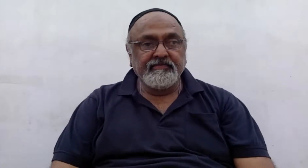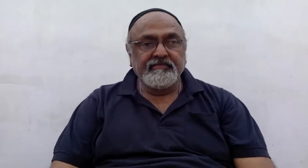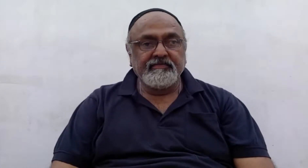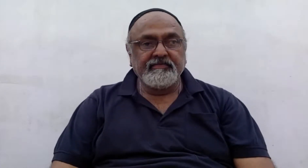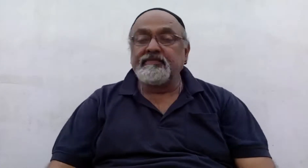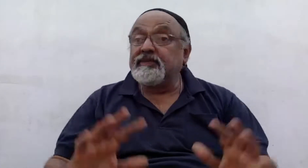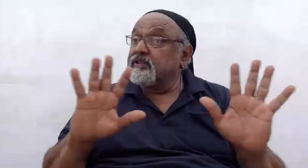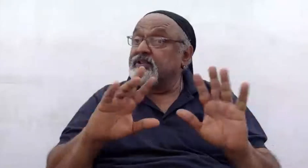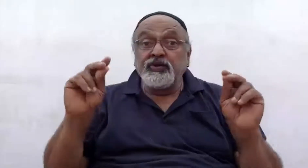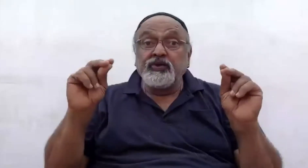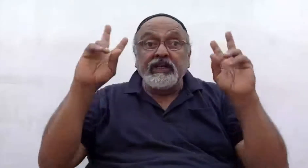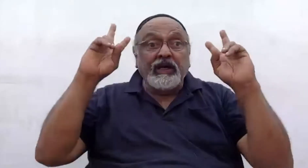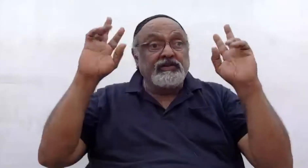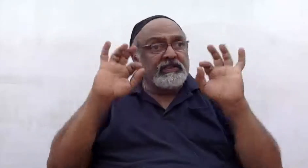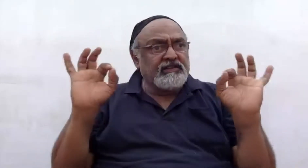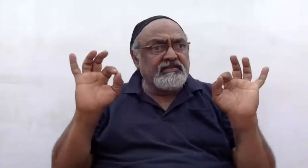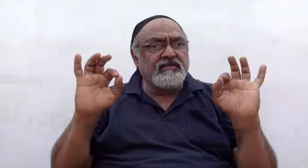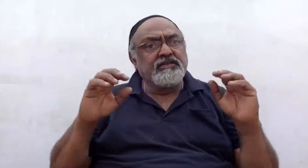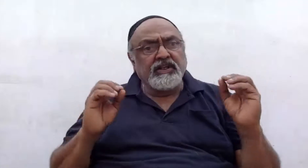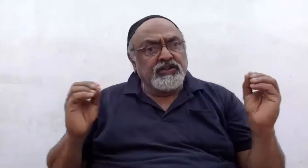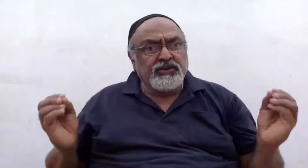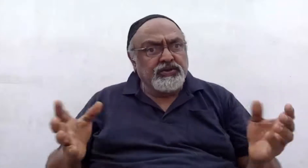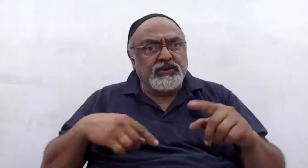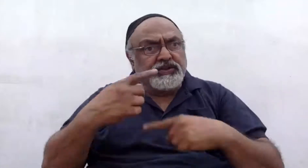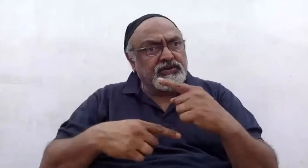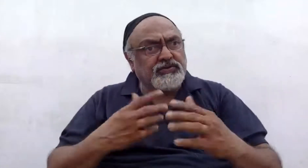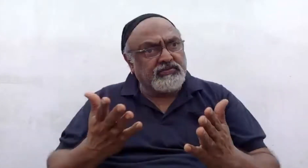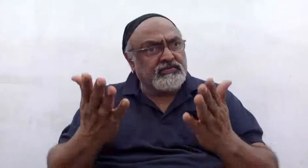So no doubts. Should I continue with the topic?